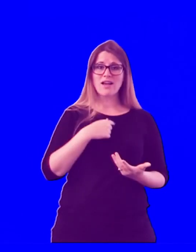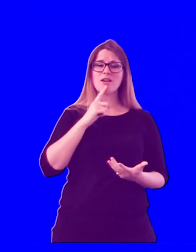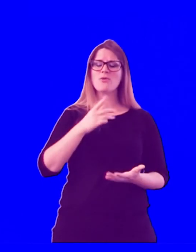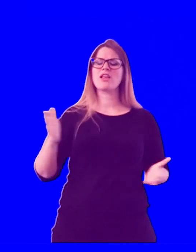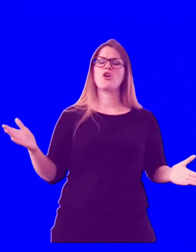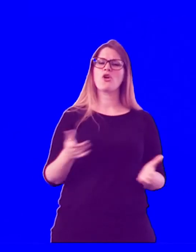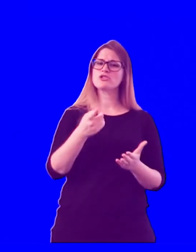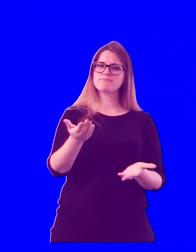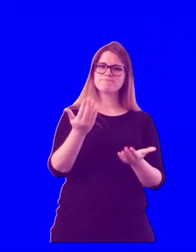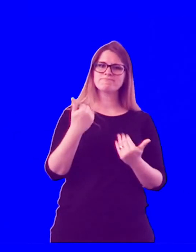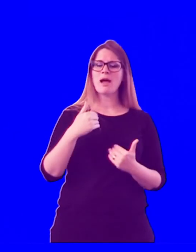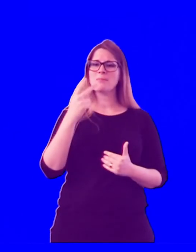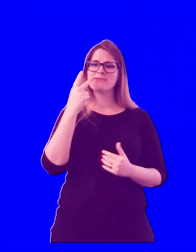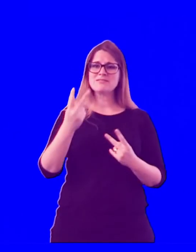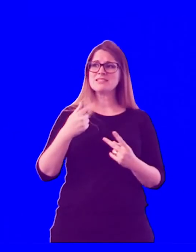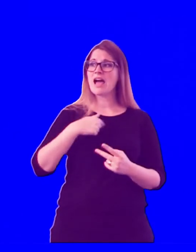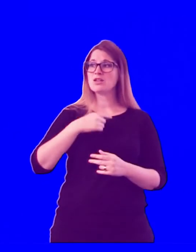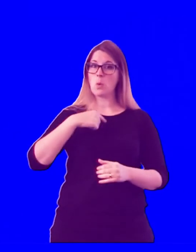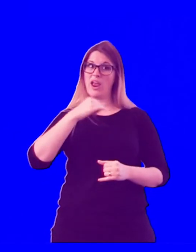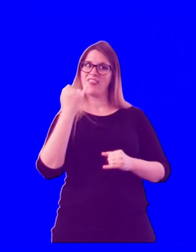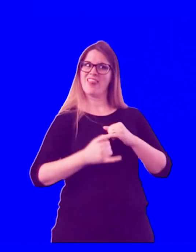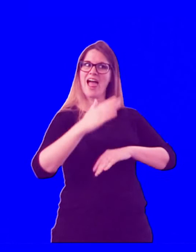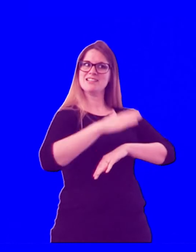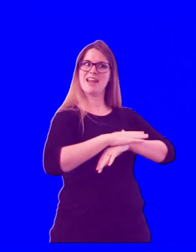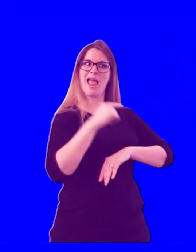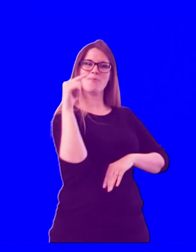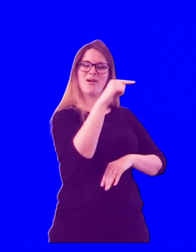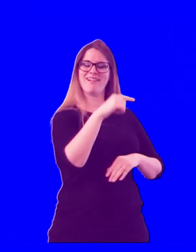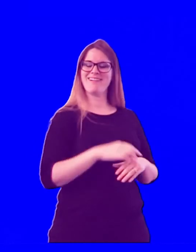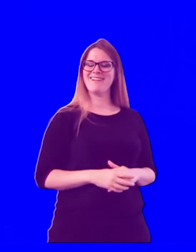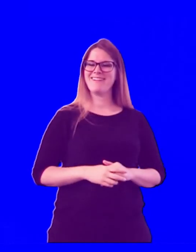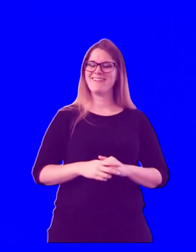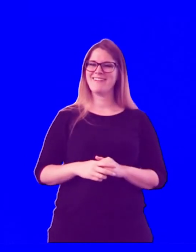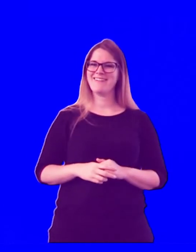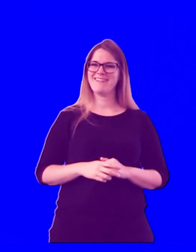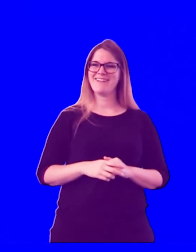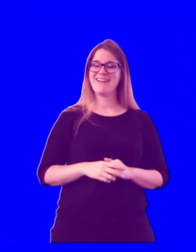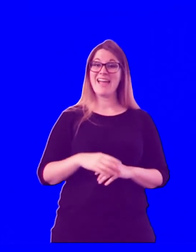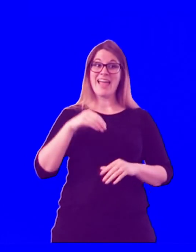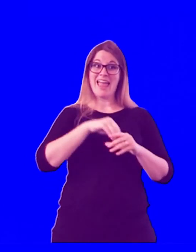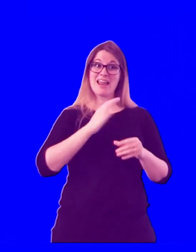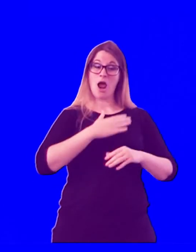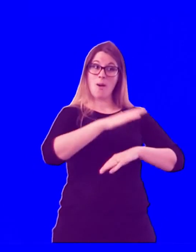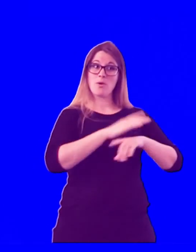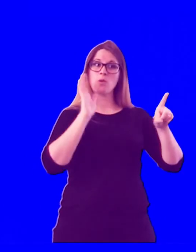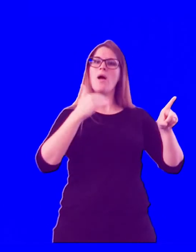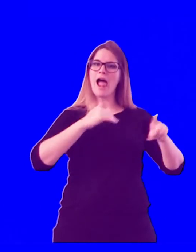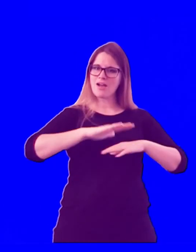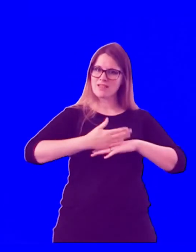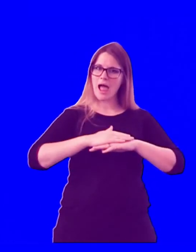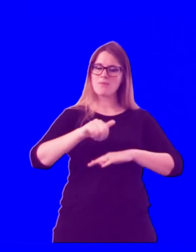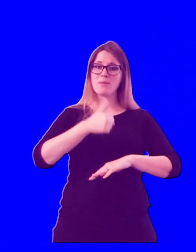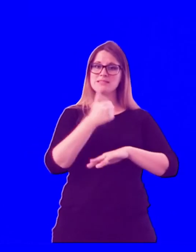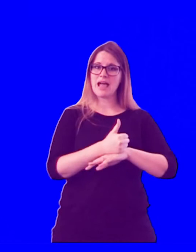I highly encourage you to come see us. We're the last table on the left. We're second to the last table on the left. At our booth, we're going to have some